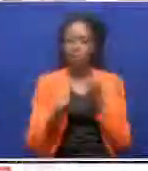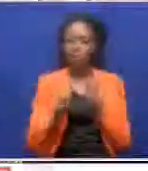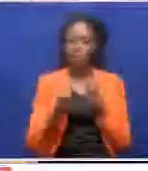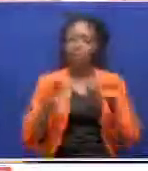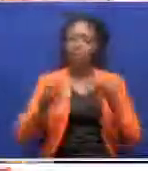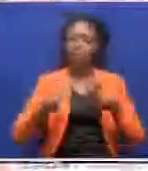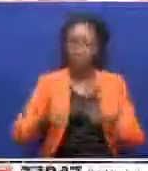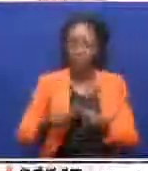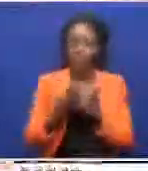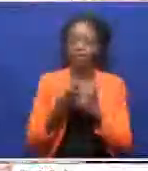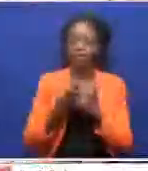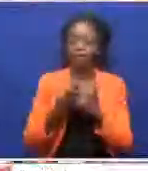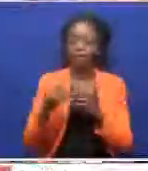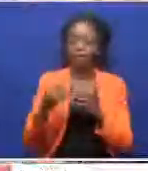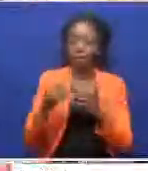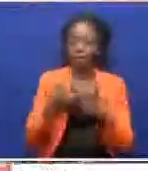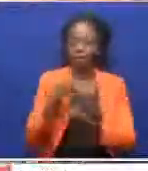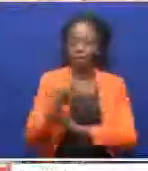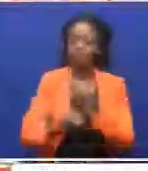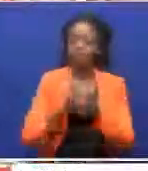to kick off by the end of the year.